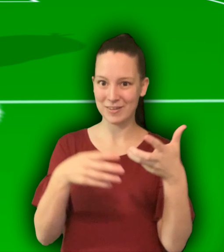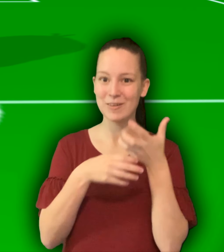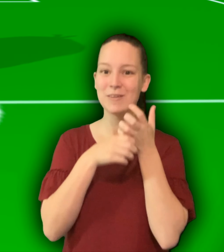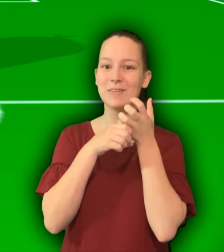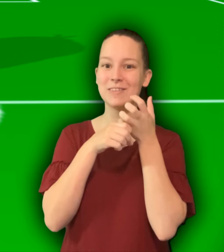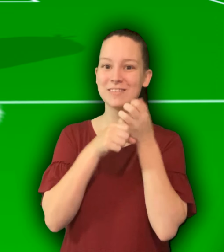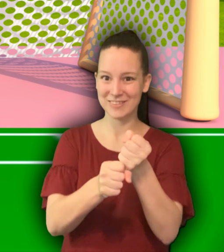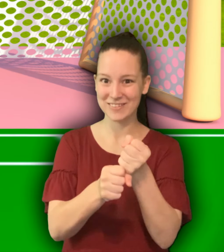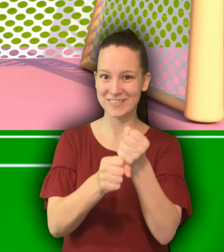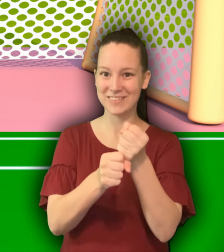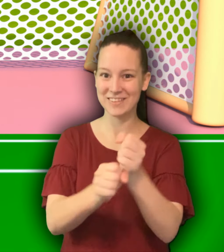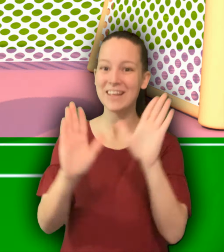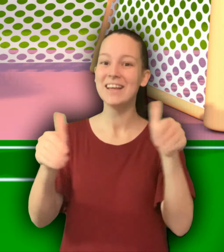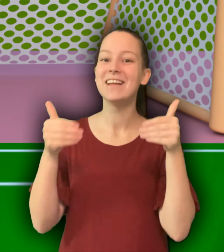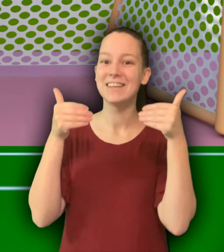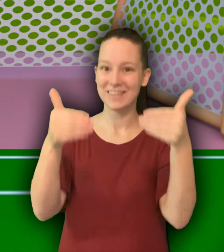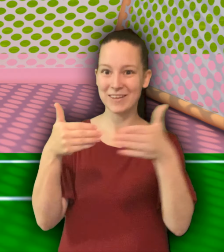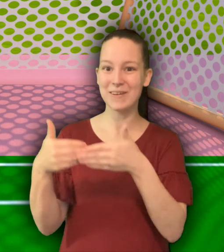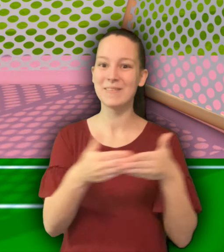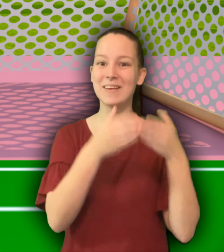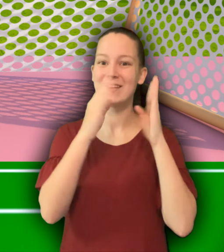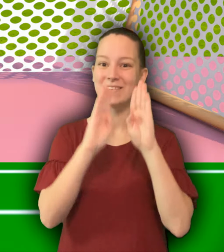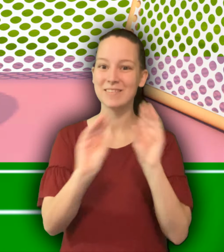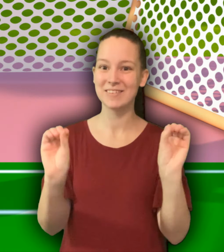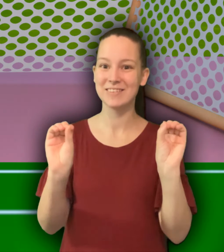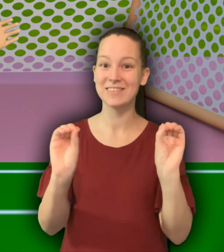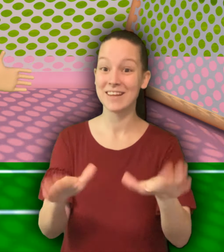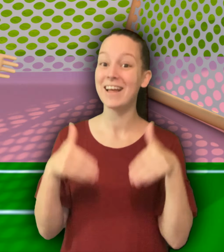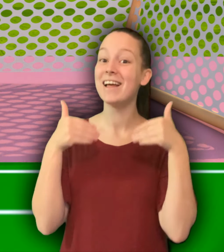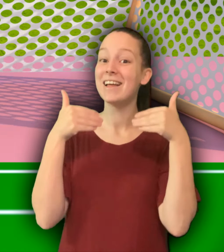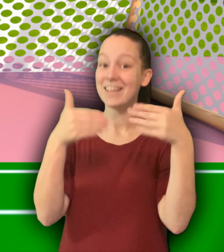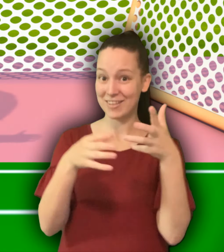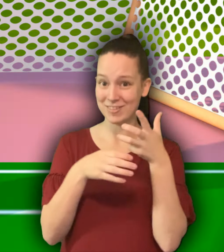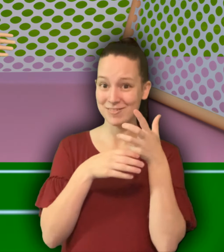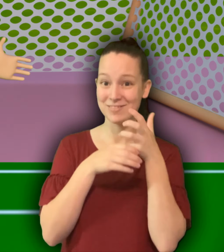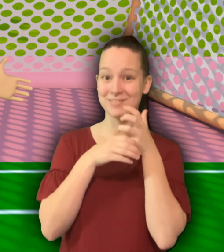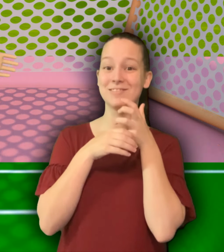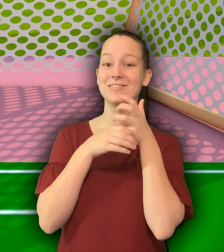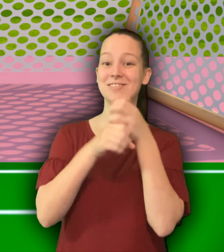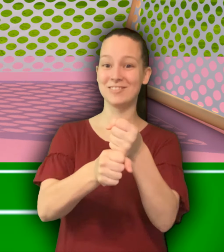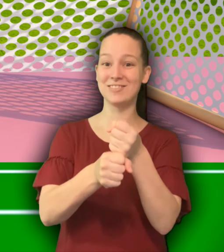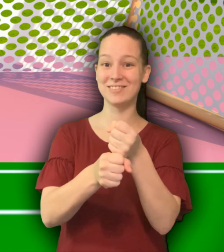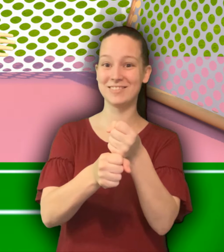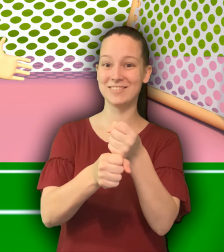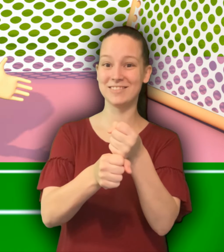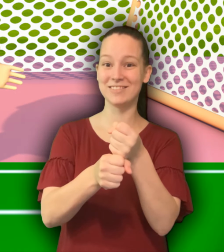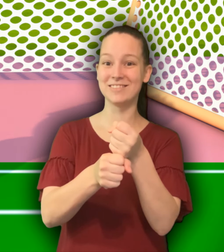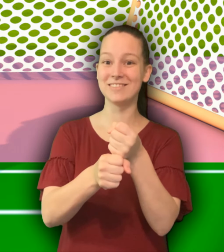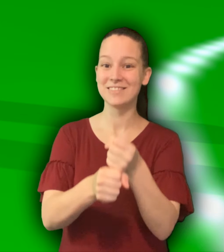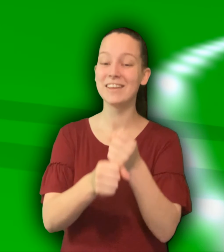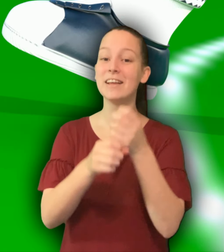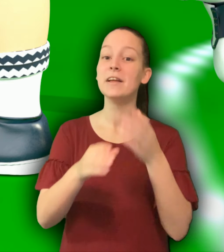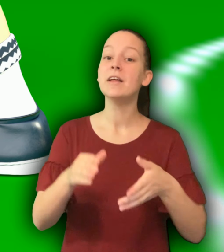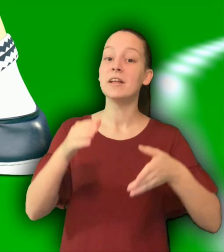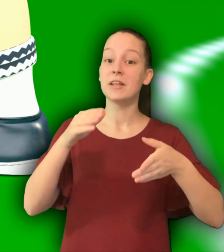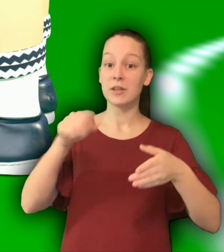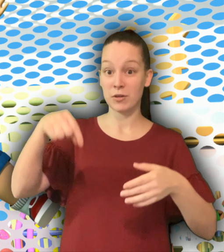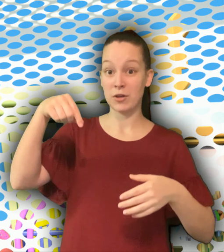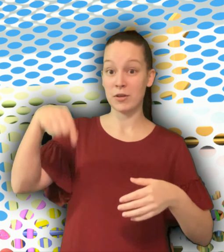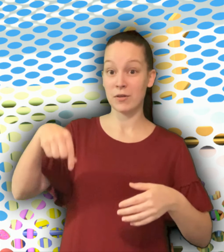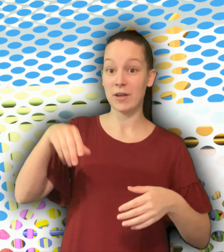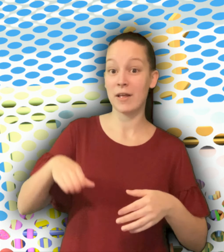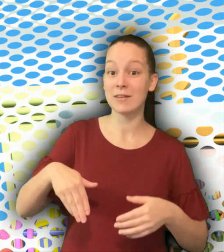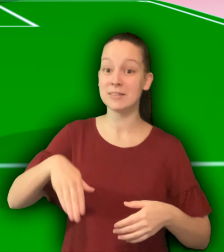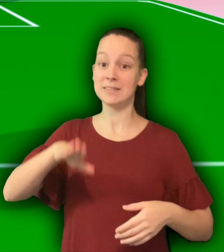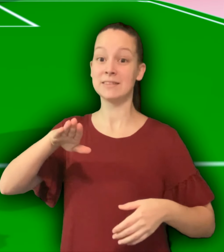Here we go hold on tight Here we go baby boo Here we go hold on tight Here lift your right